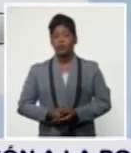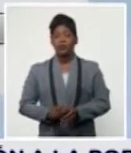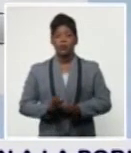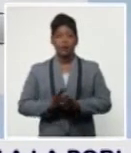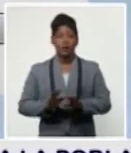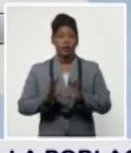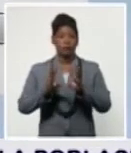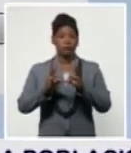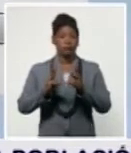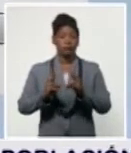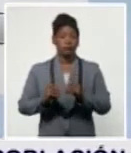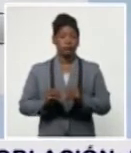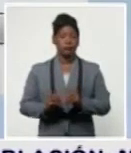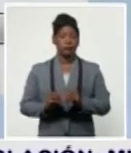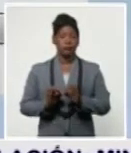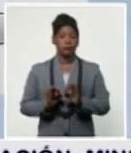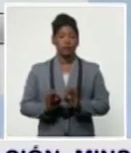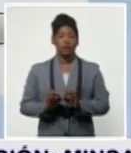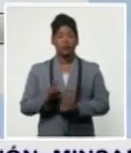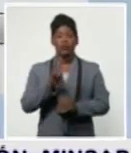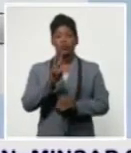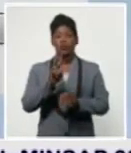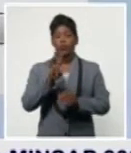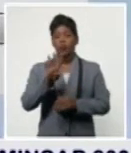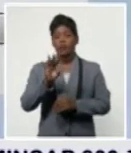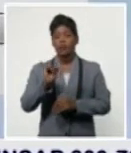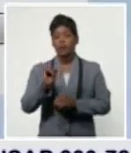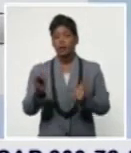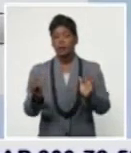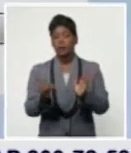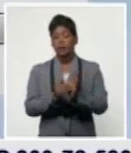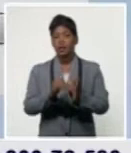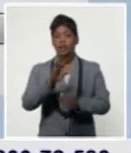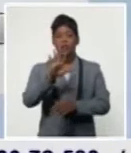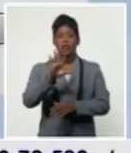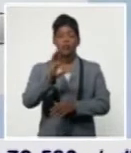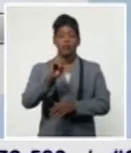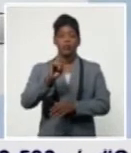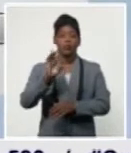246,508 deaths for a lethality of